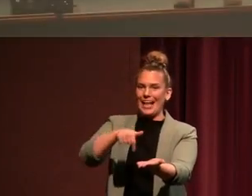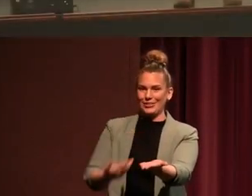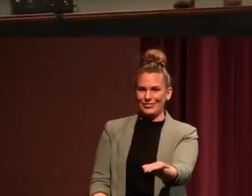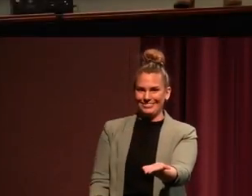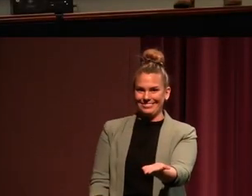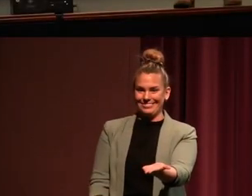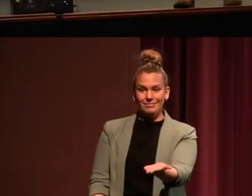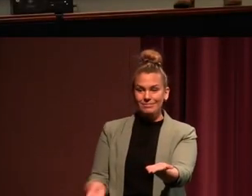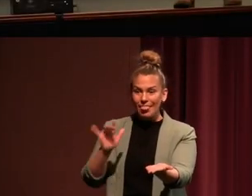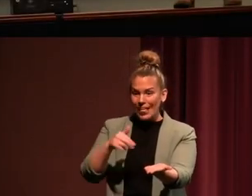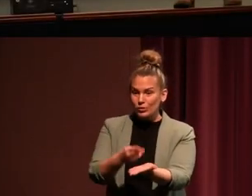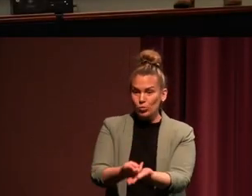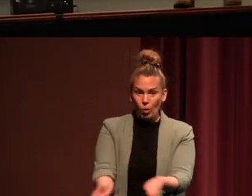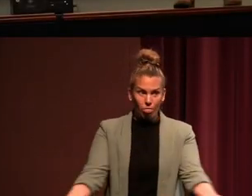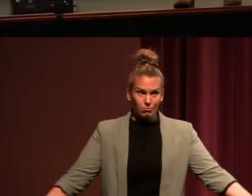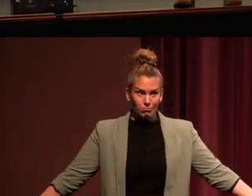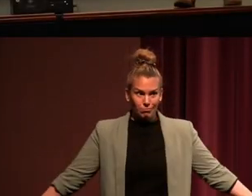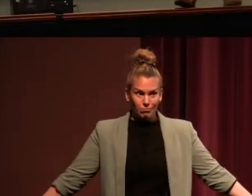It's the truth.